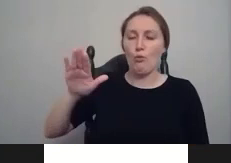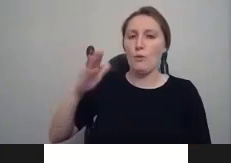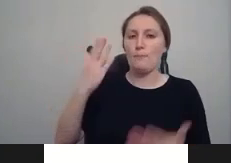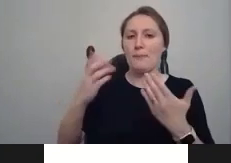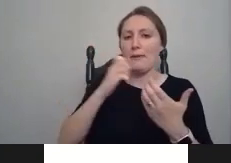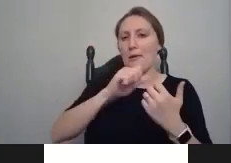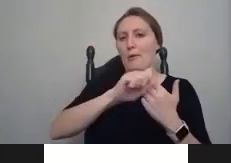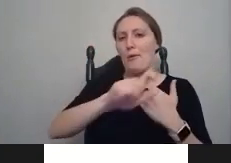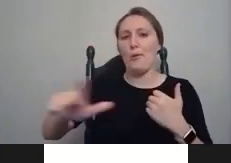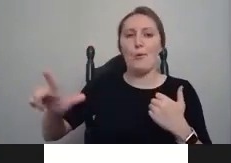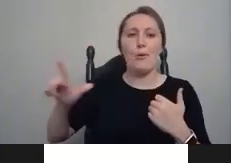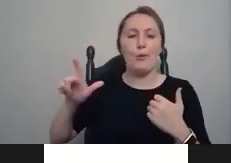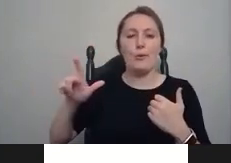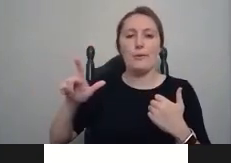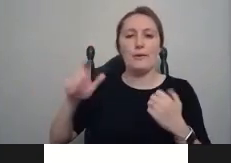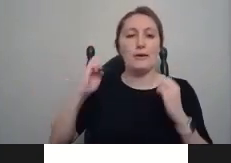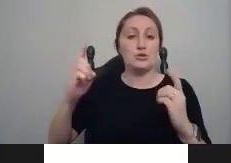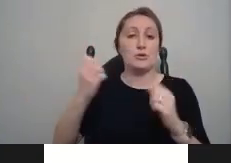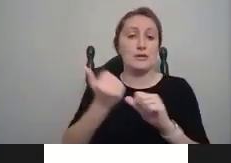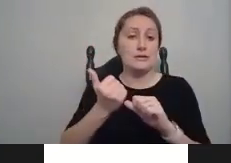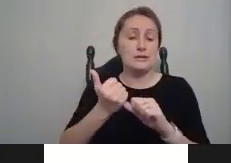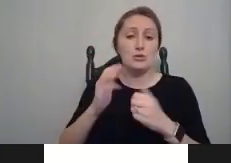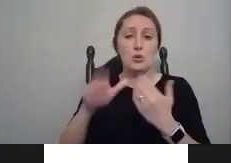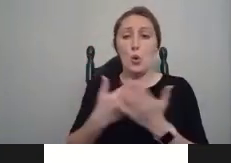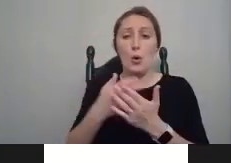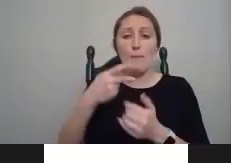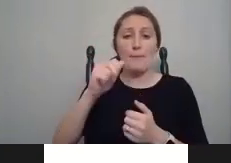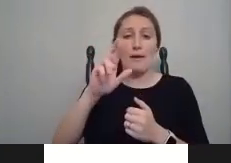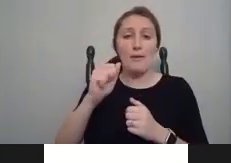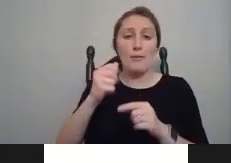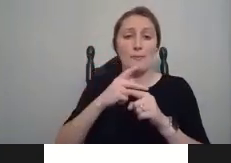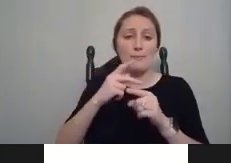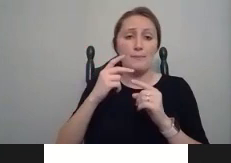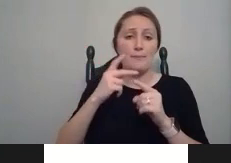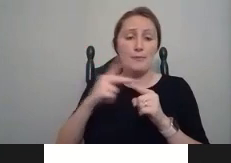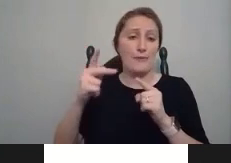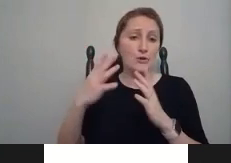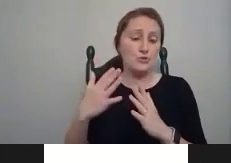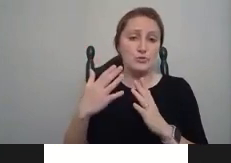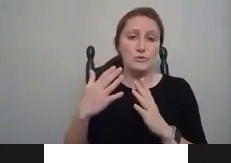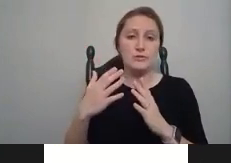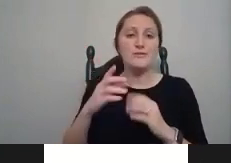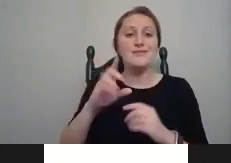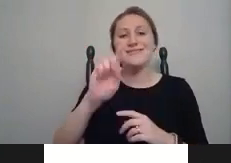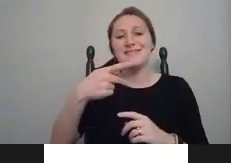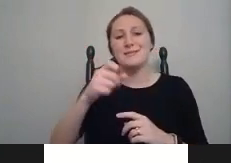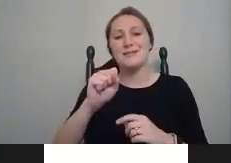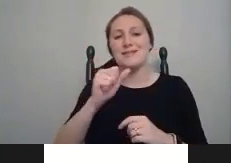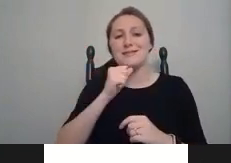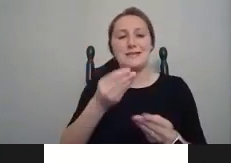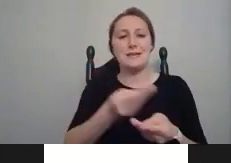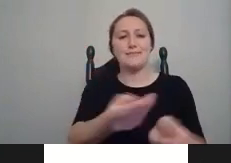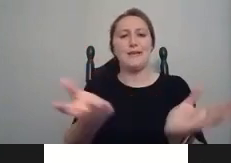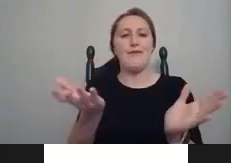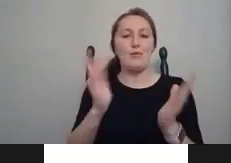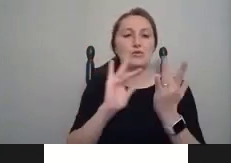all educational aides or paraprofessionals have a device to support. And DCPS did not distribute technology